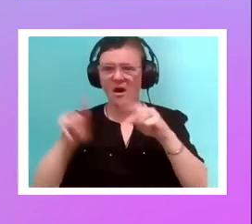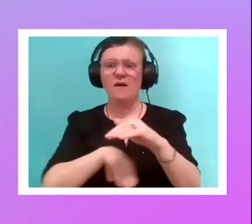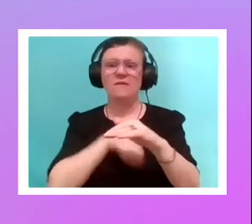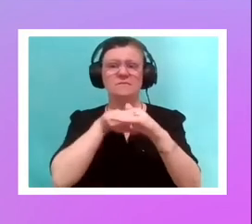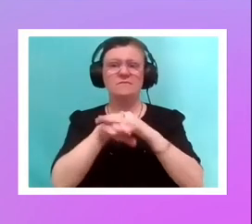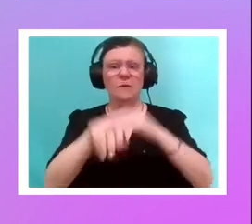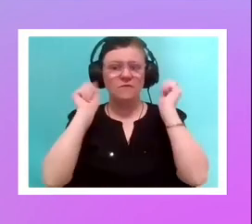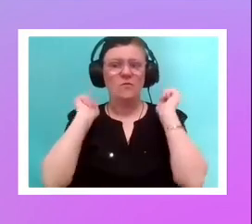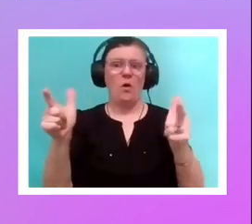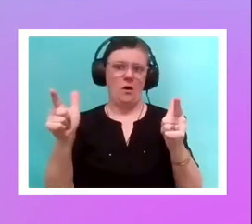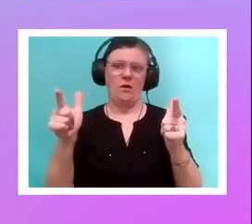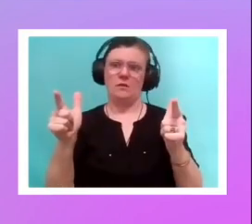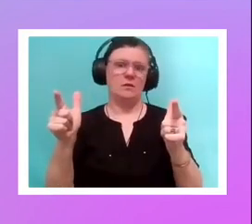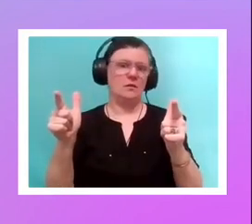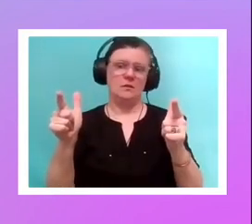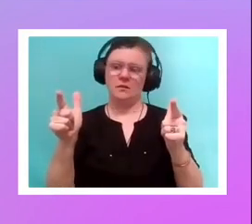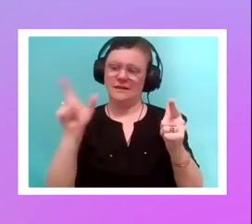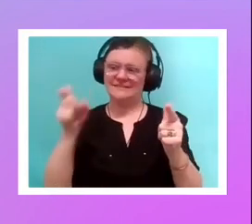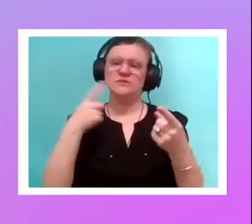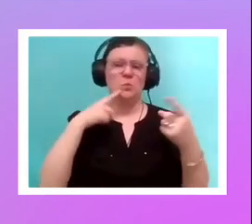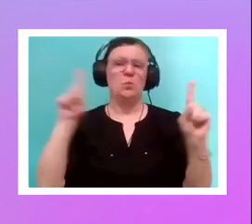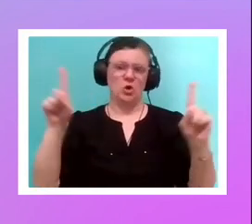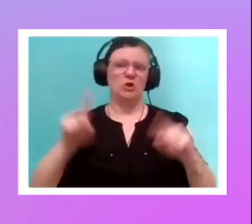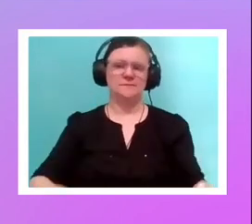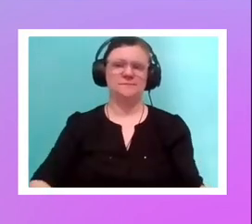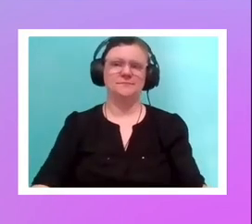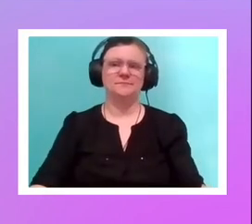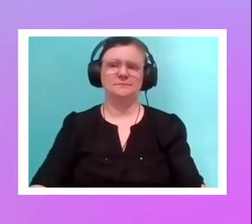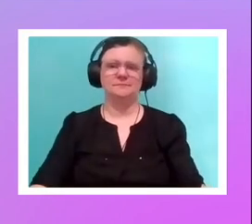everyone. We need to make these things work.